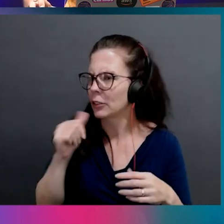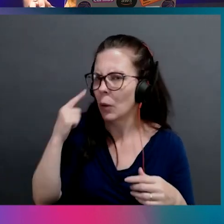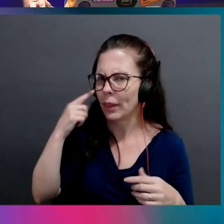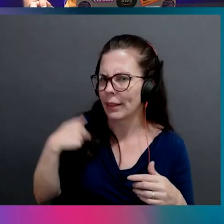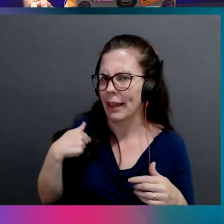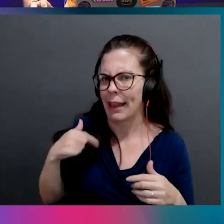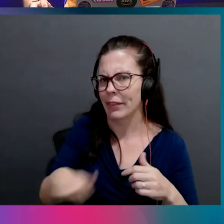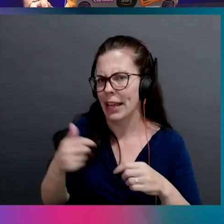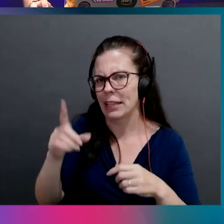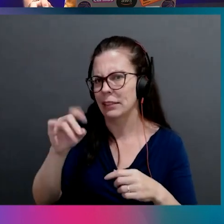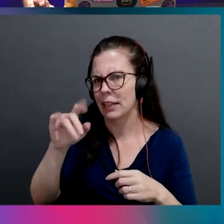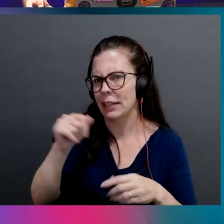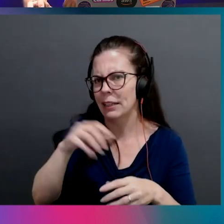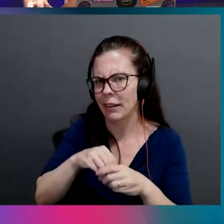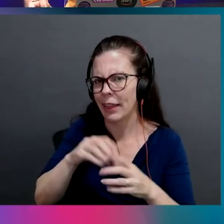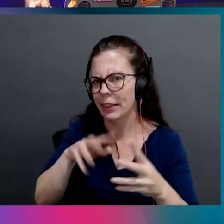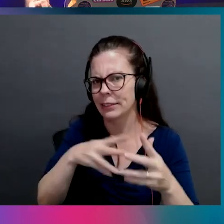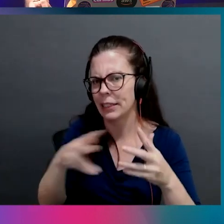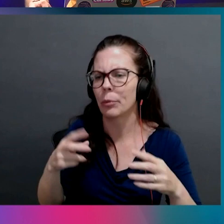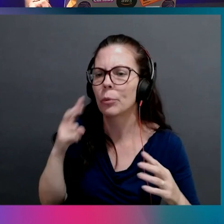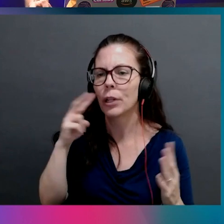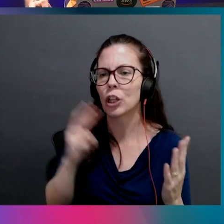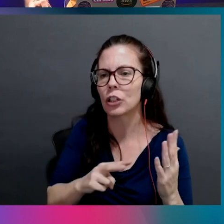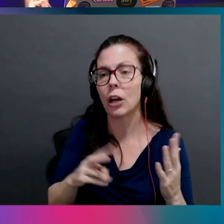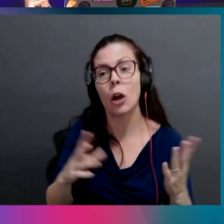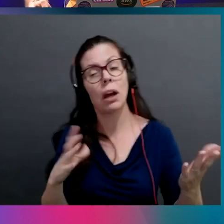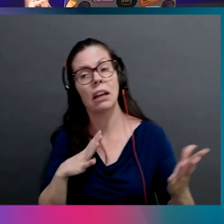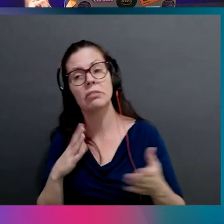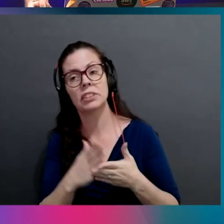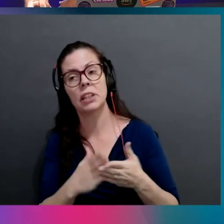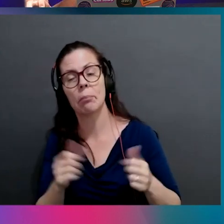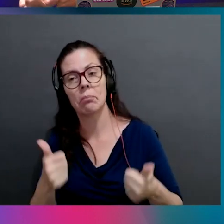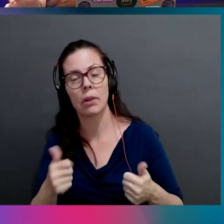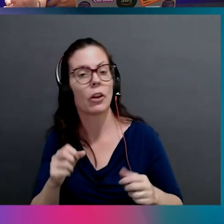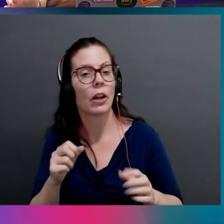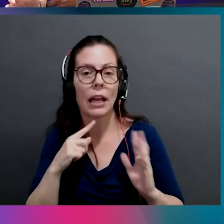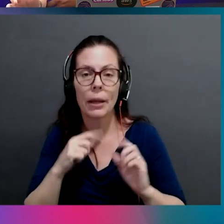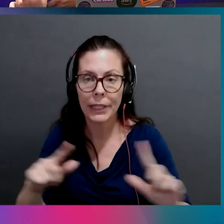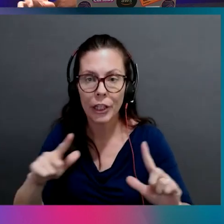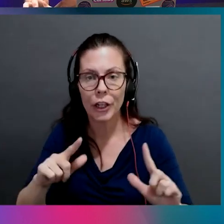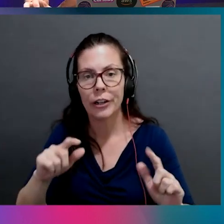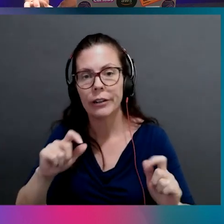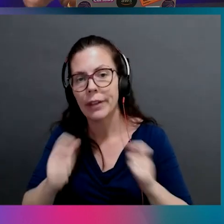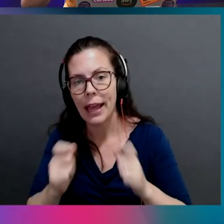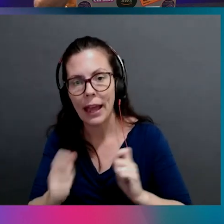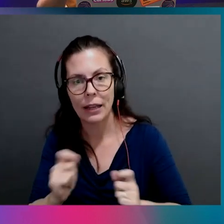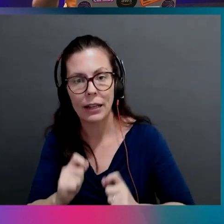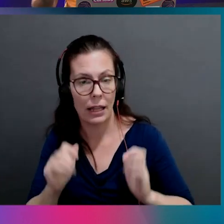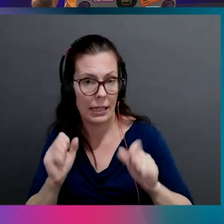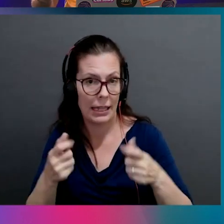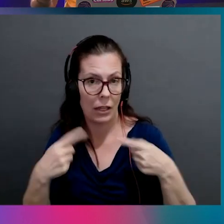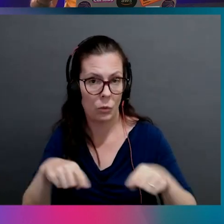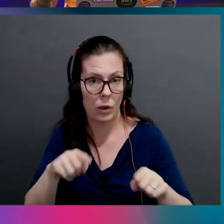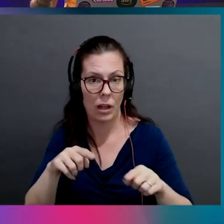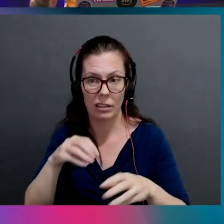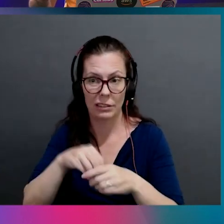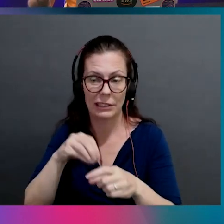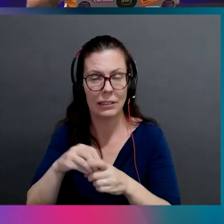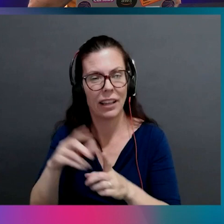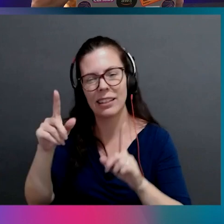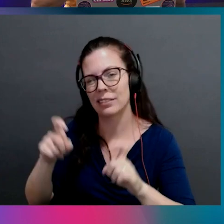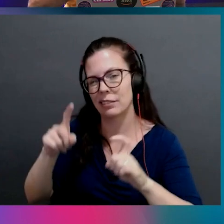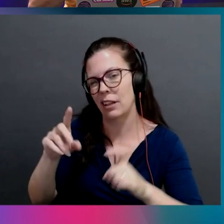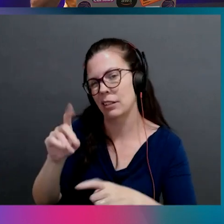quick look. I do have some data, Oh, there you go. So, I can come in here, I can actually edit these fields live inside the IDE. So if this is test data for my